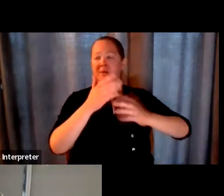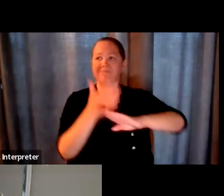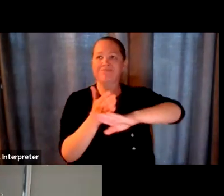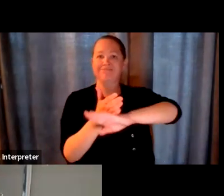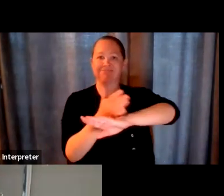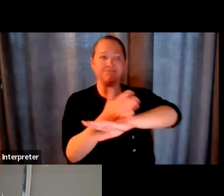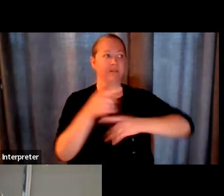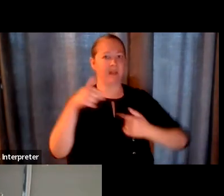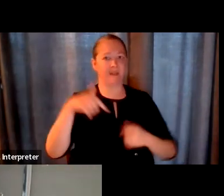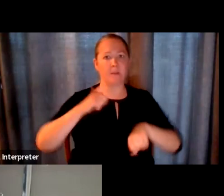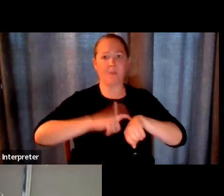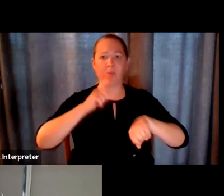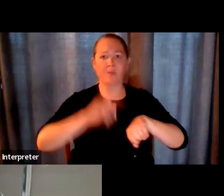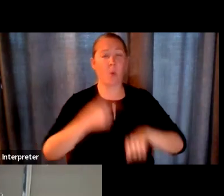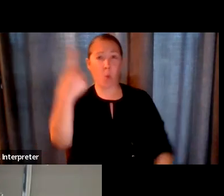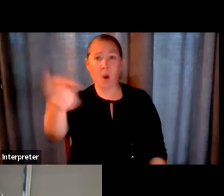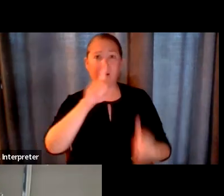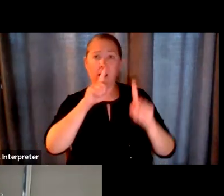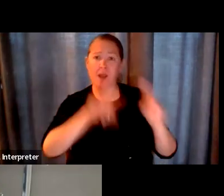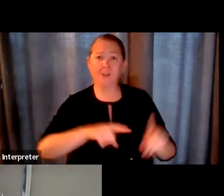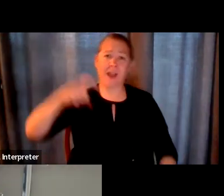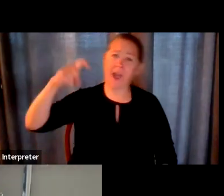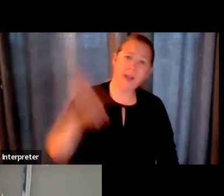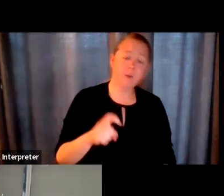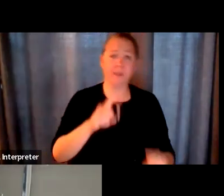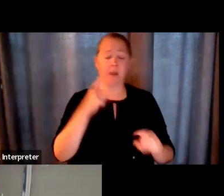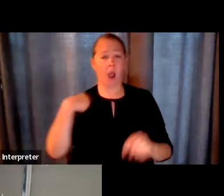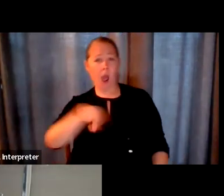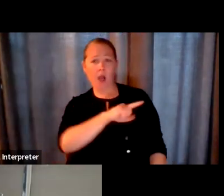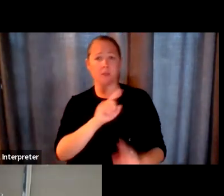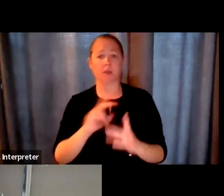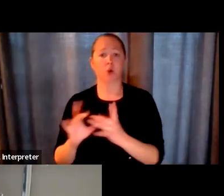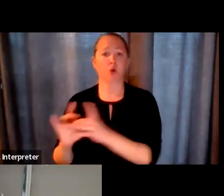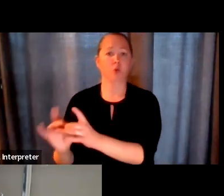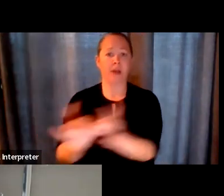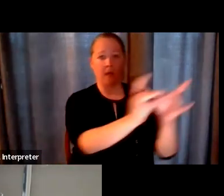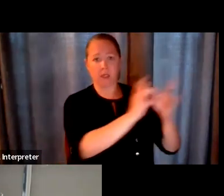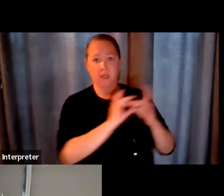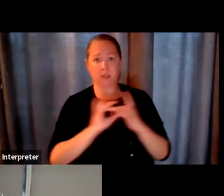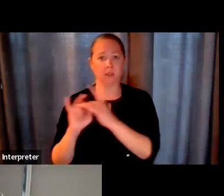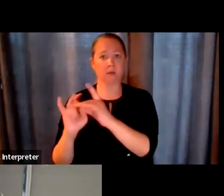answers has got to be us uniting together, that we're uniting together,